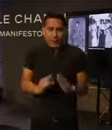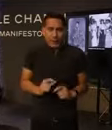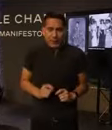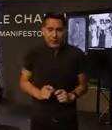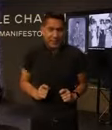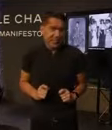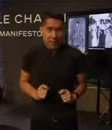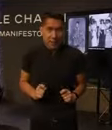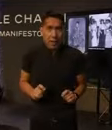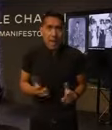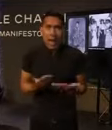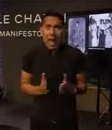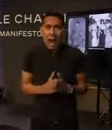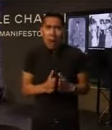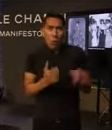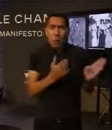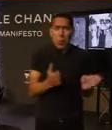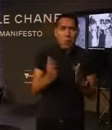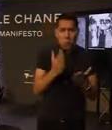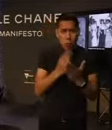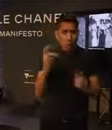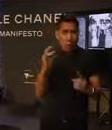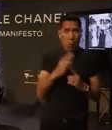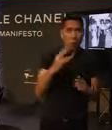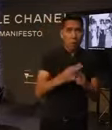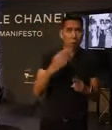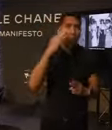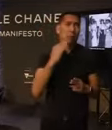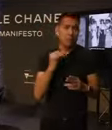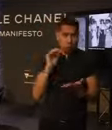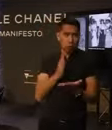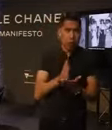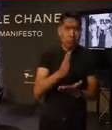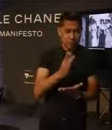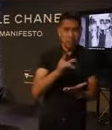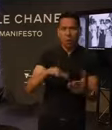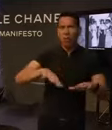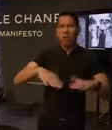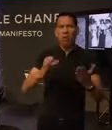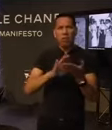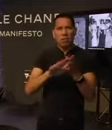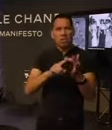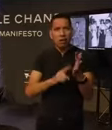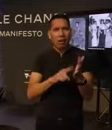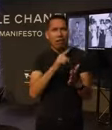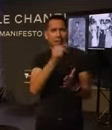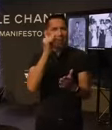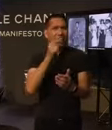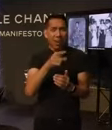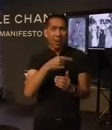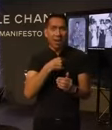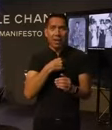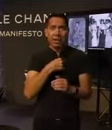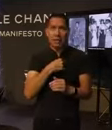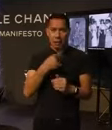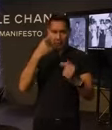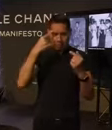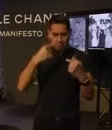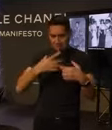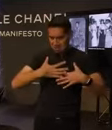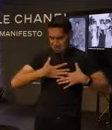so important to feminism. So, of course, you know, Chanel didn't identify